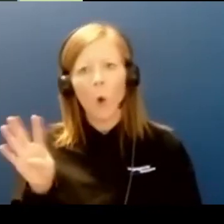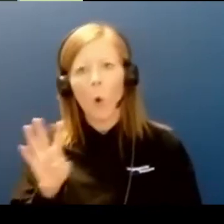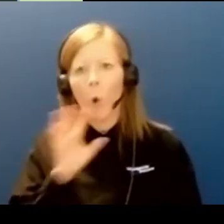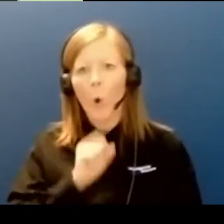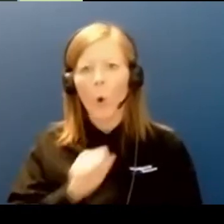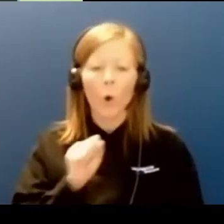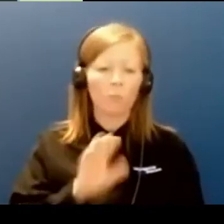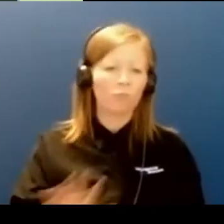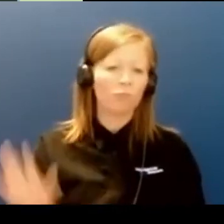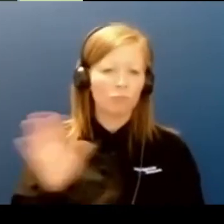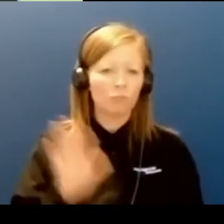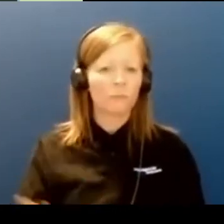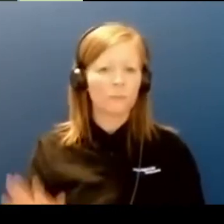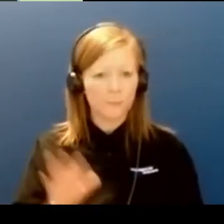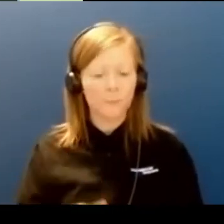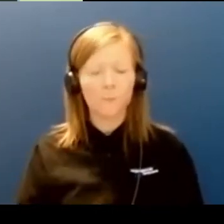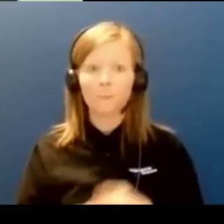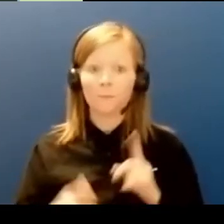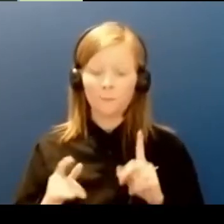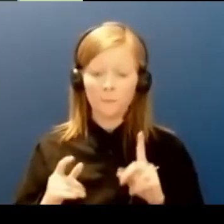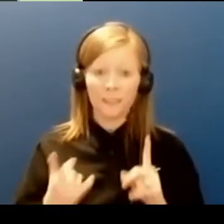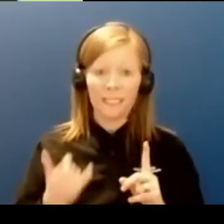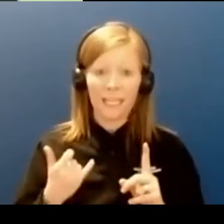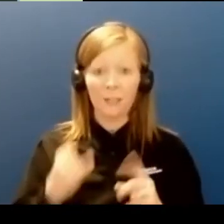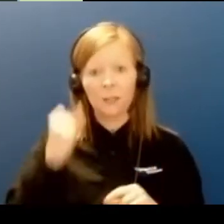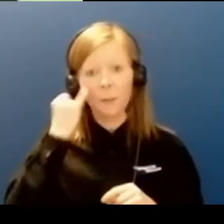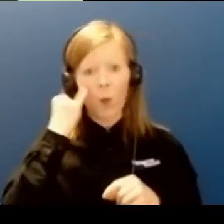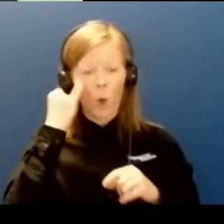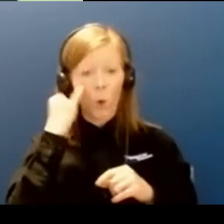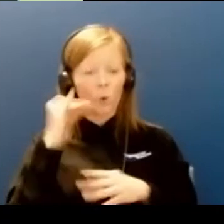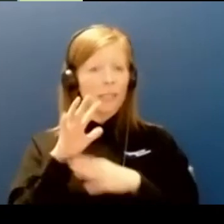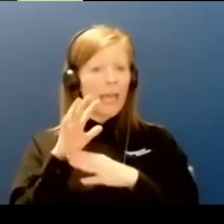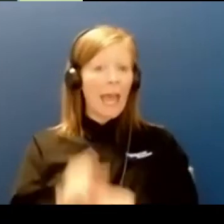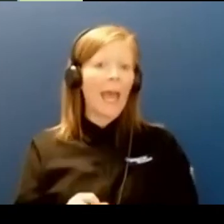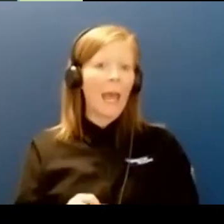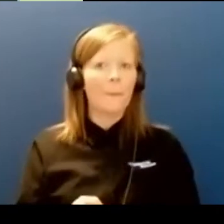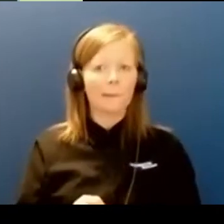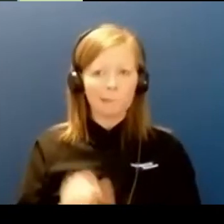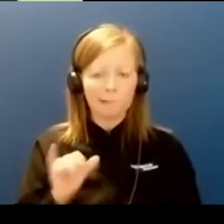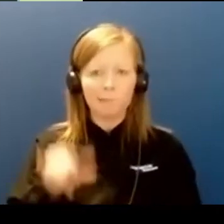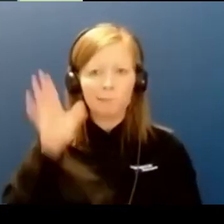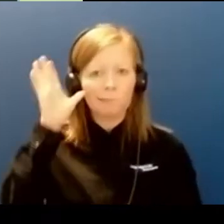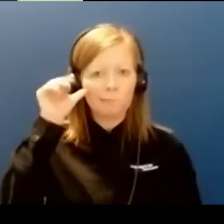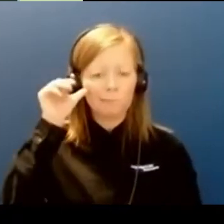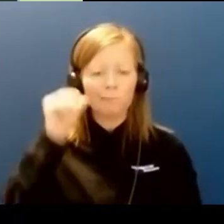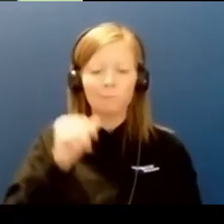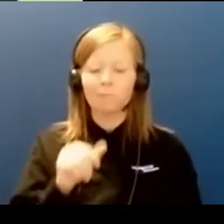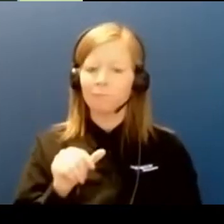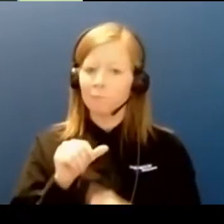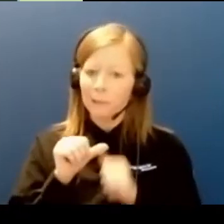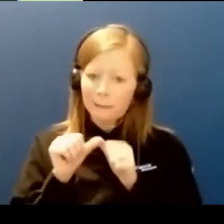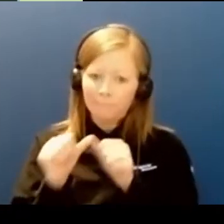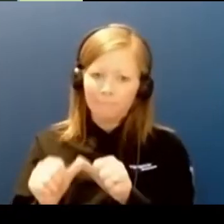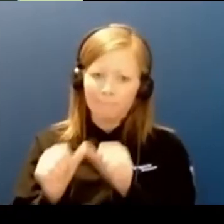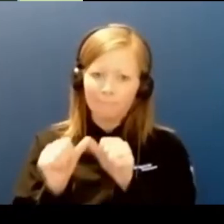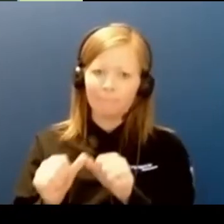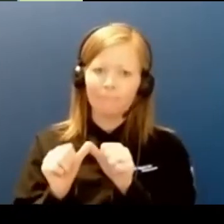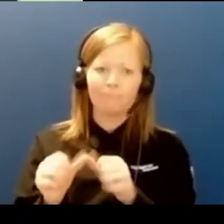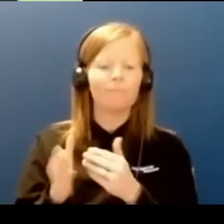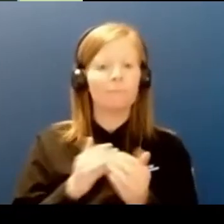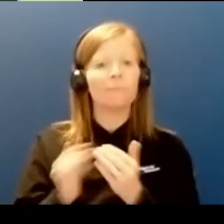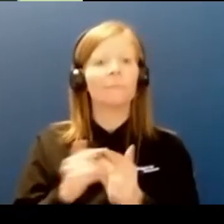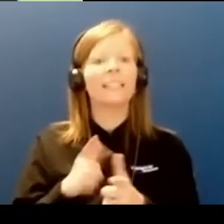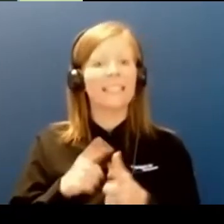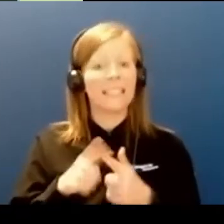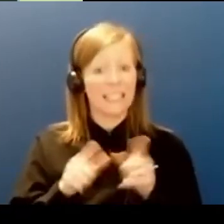age. Now, if the habit does not stop and continues, then it